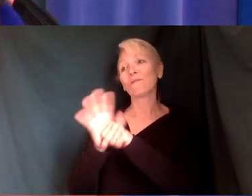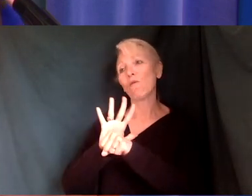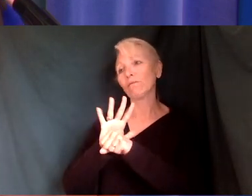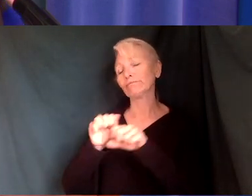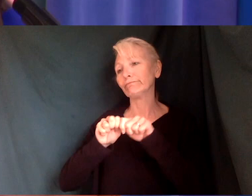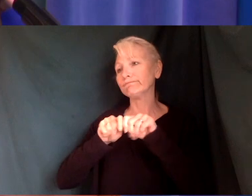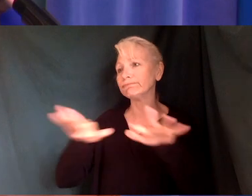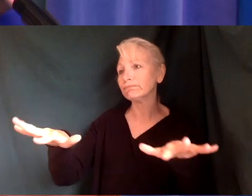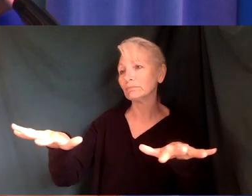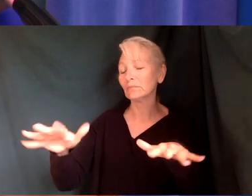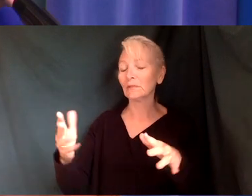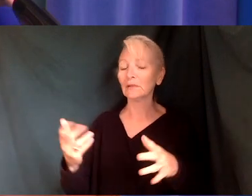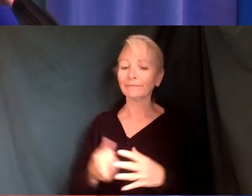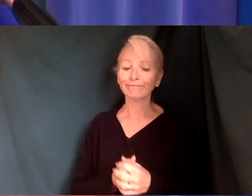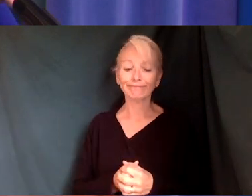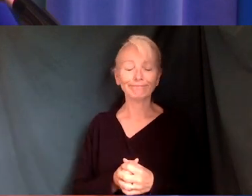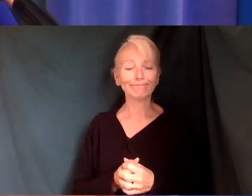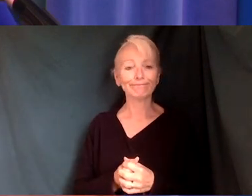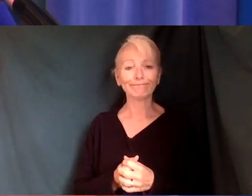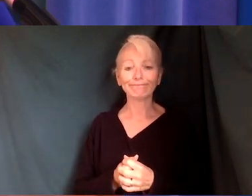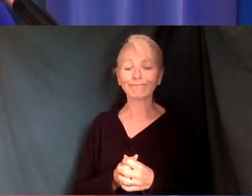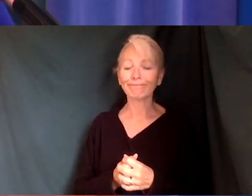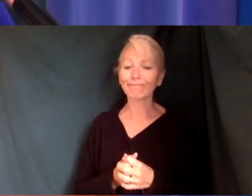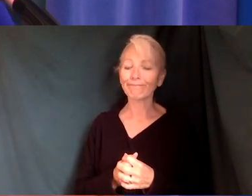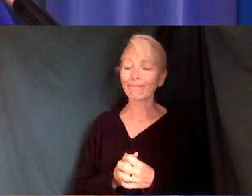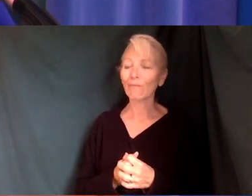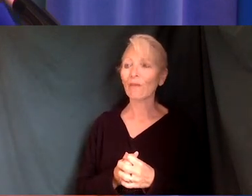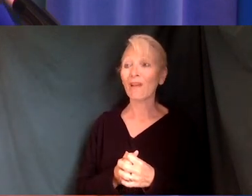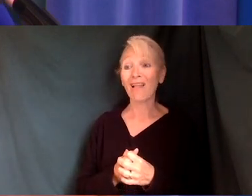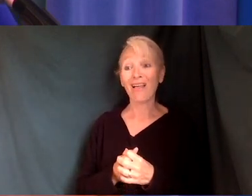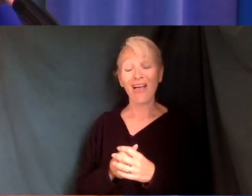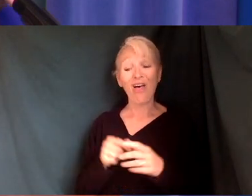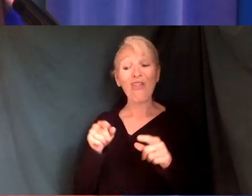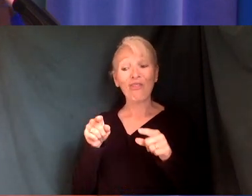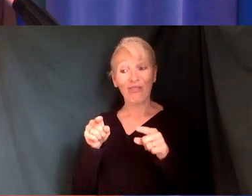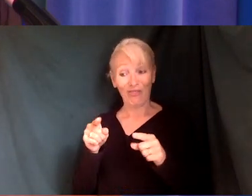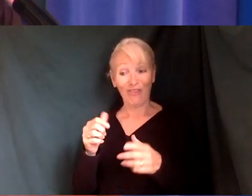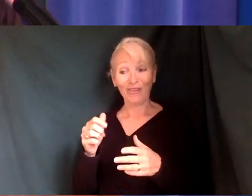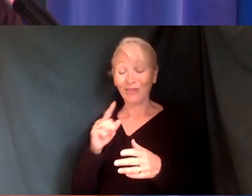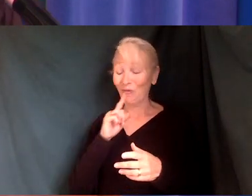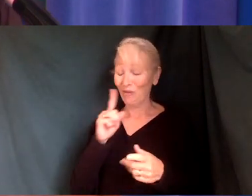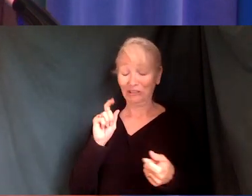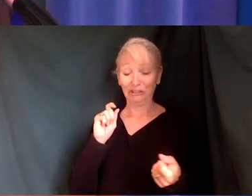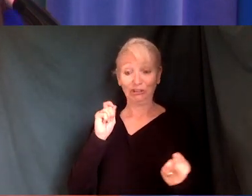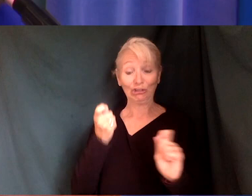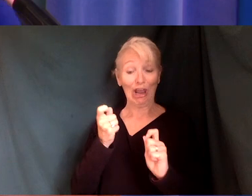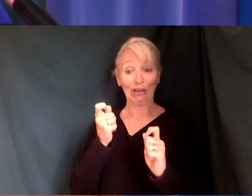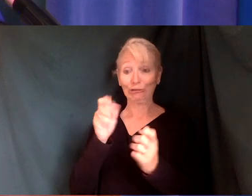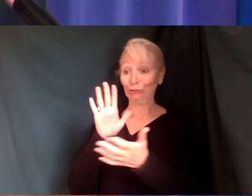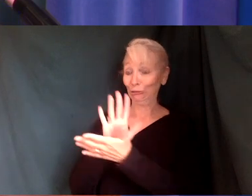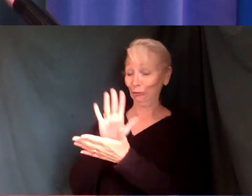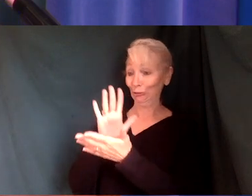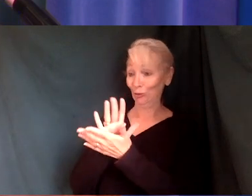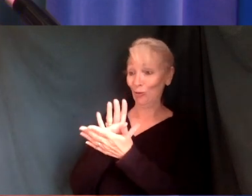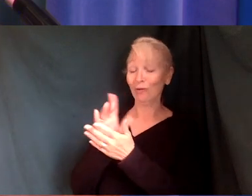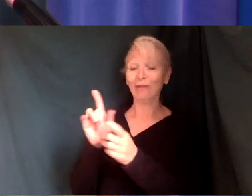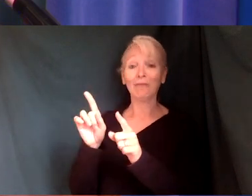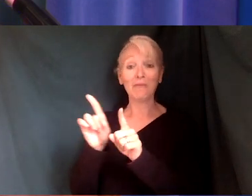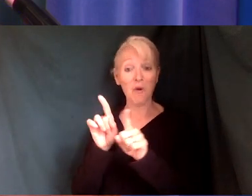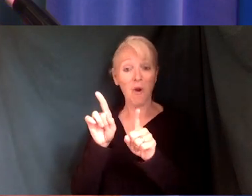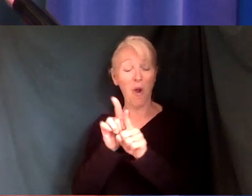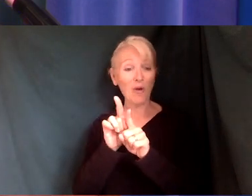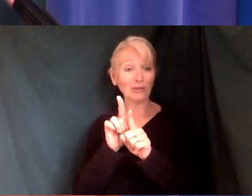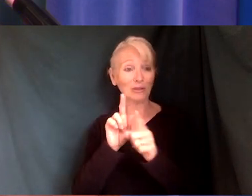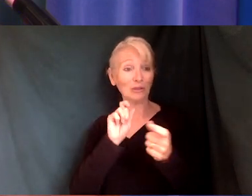the COVID-19 pandemic. This has not only reordered your academic program, it also adjusted your